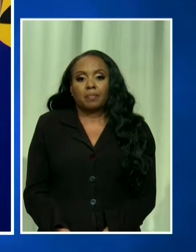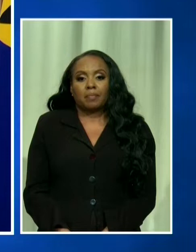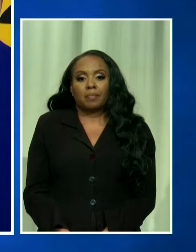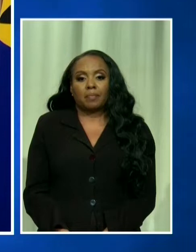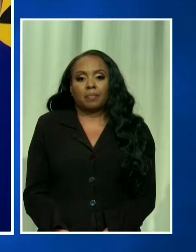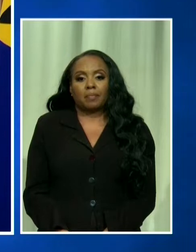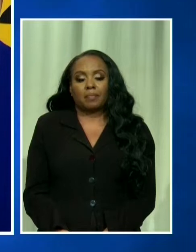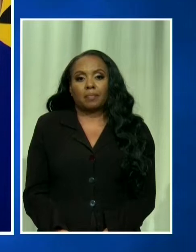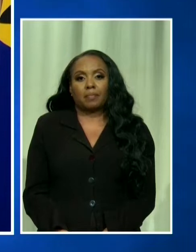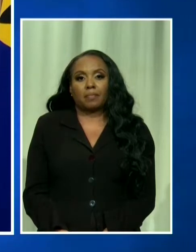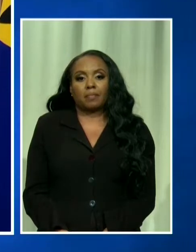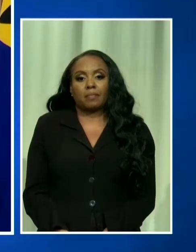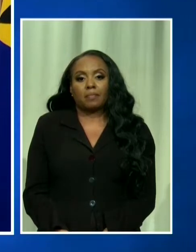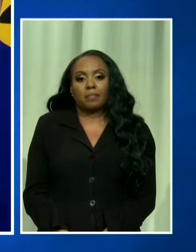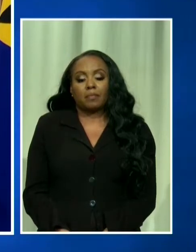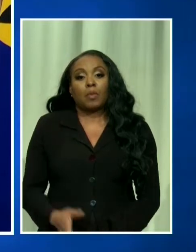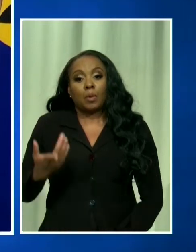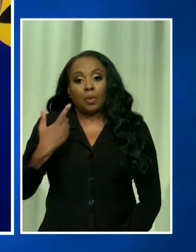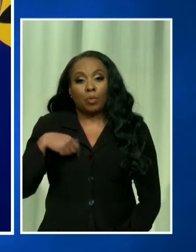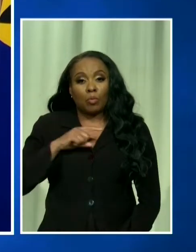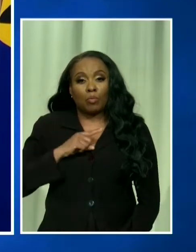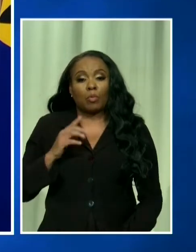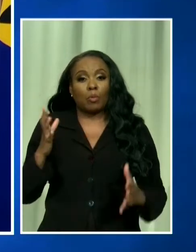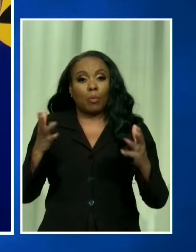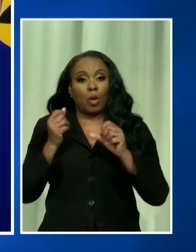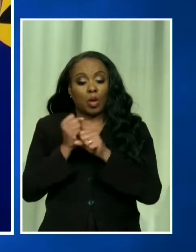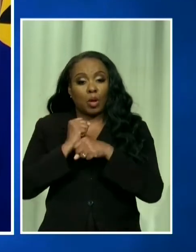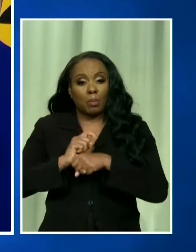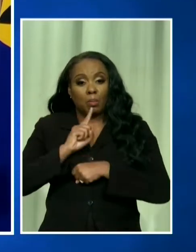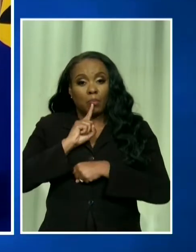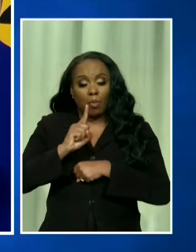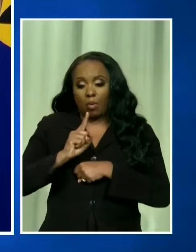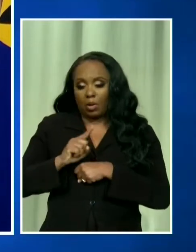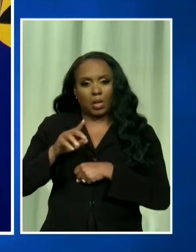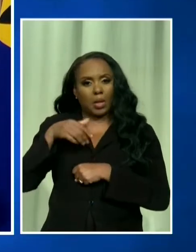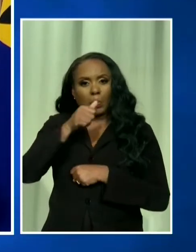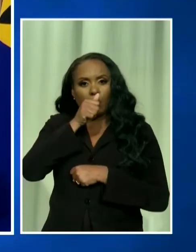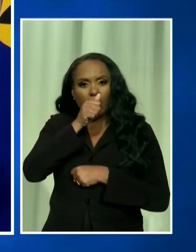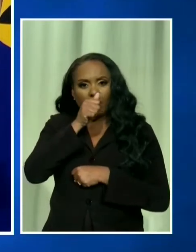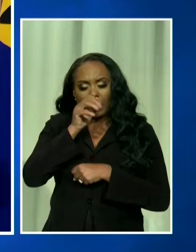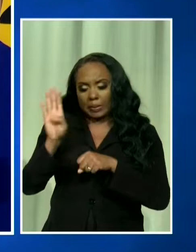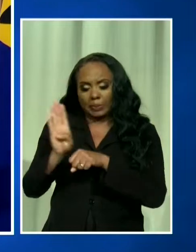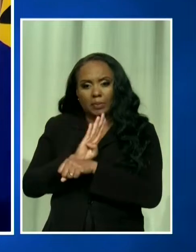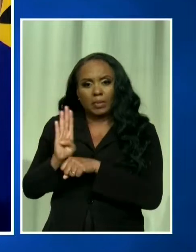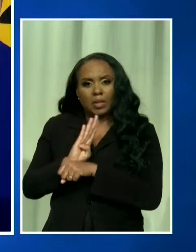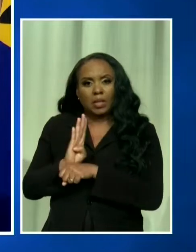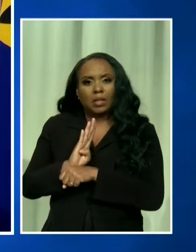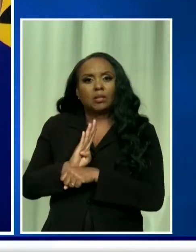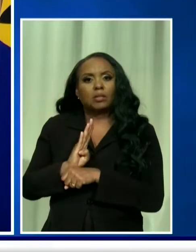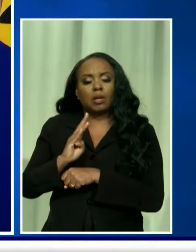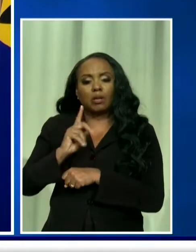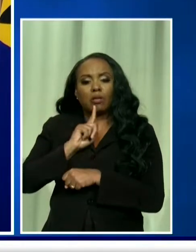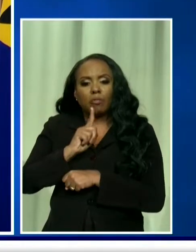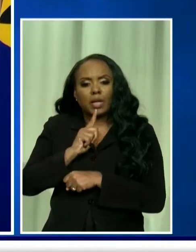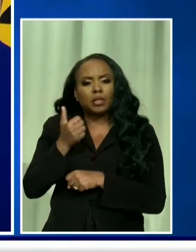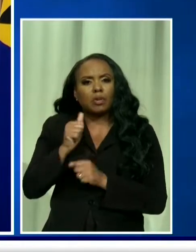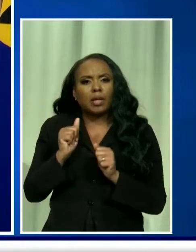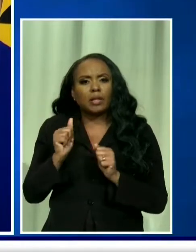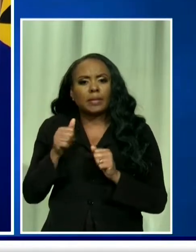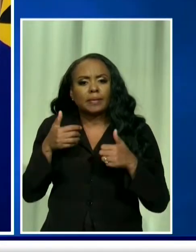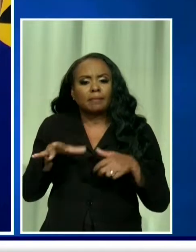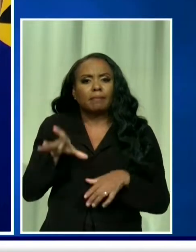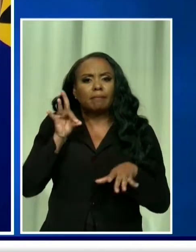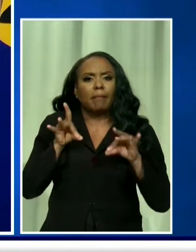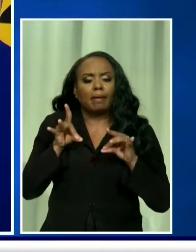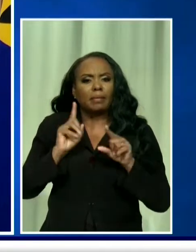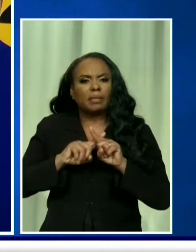to look both inward as well as outward, and that is why Last week, we had that